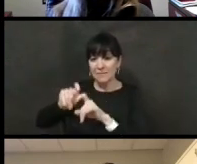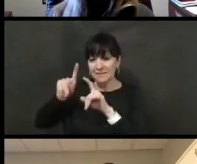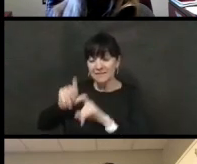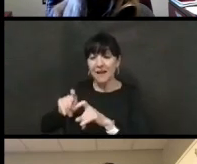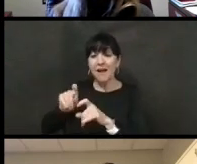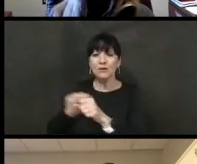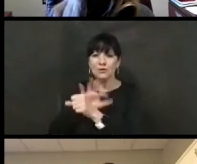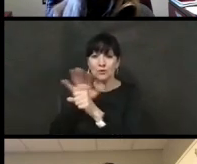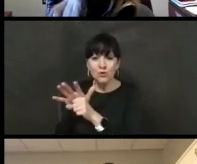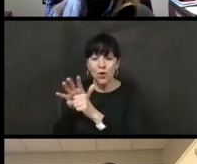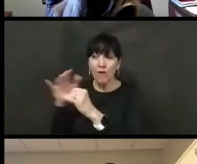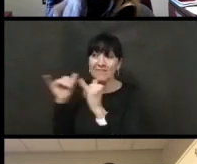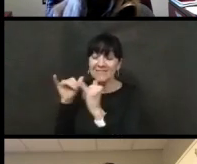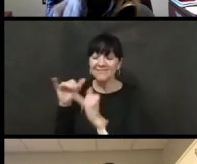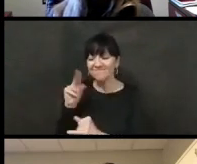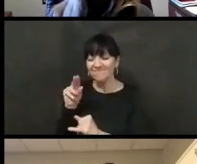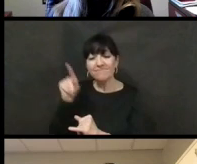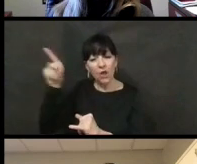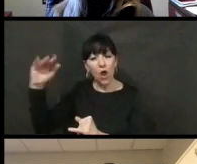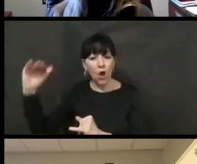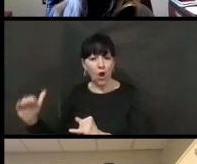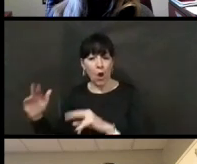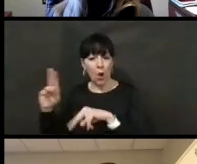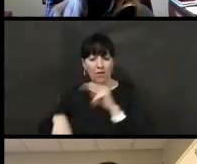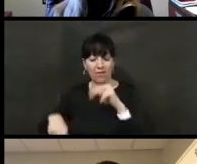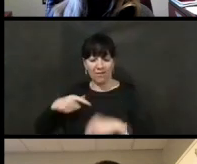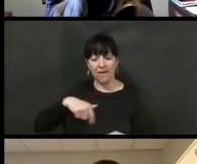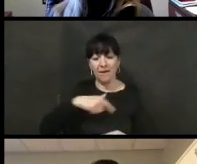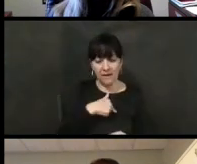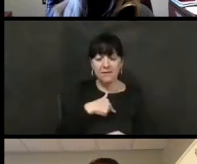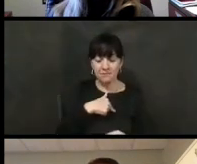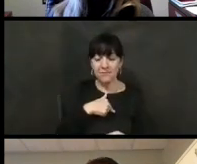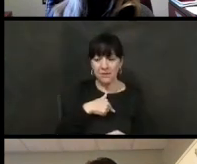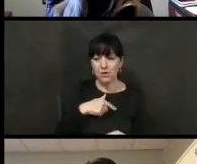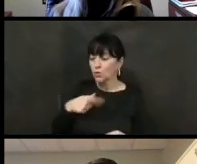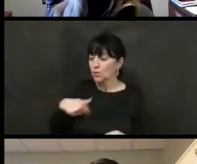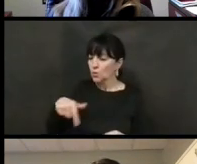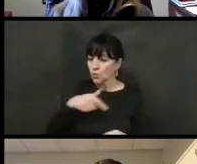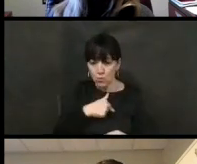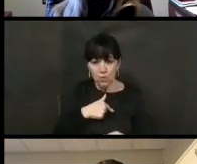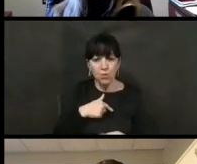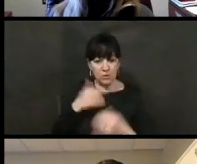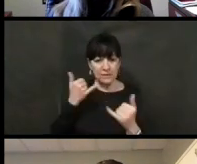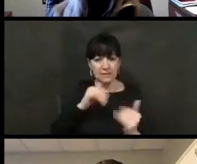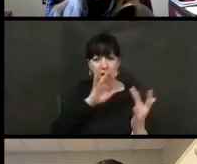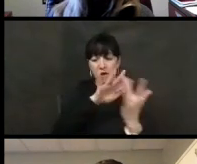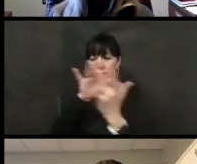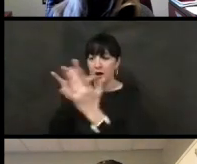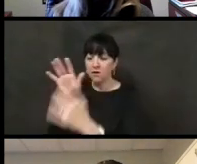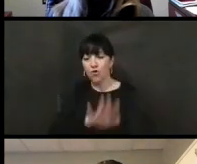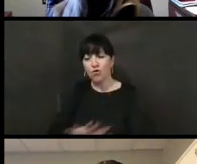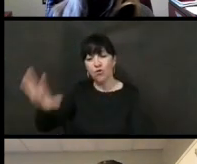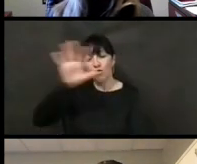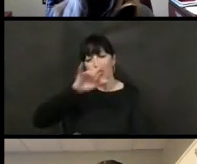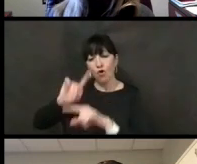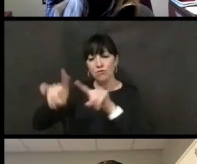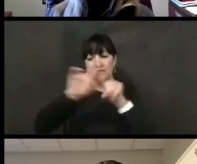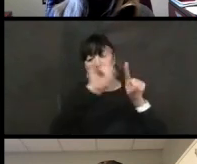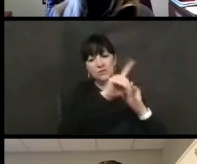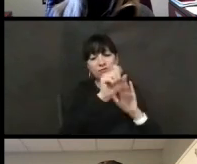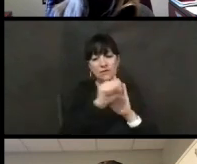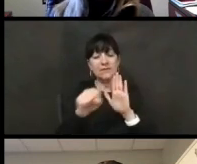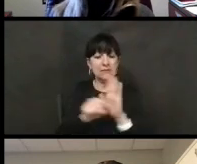our cities, to our elected state General Assembly, we are all in contact across the country looking at best models. And so I